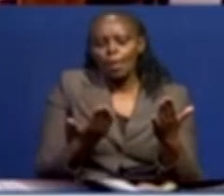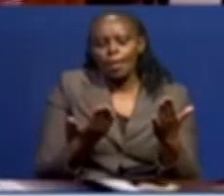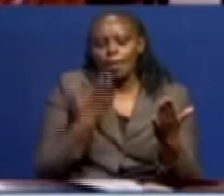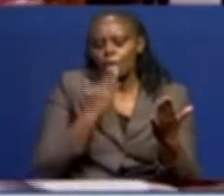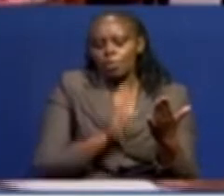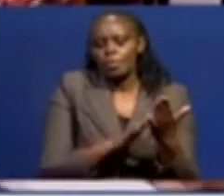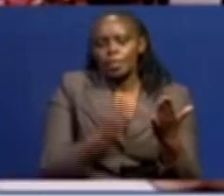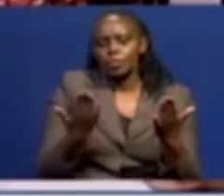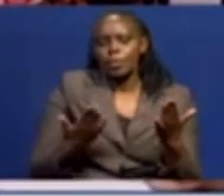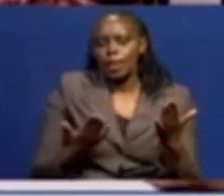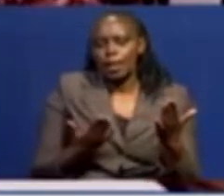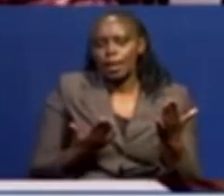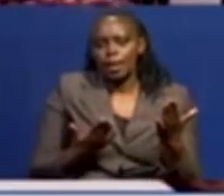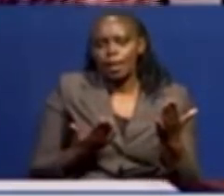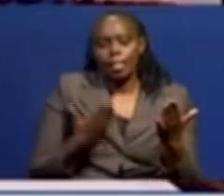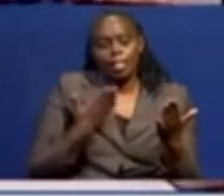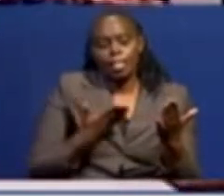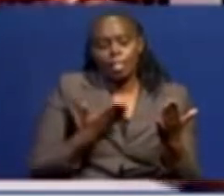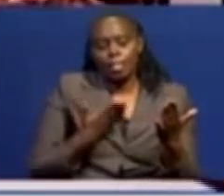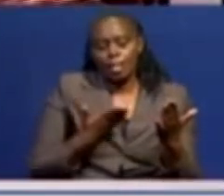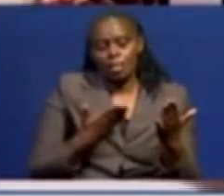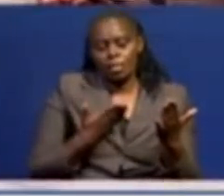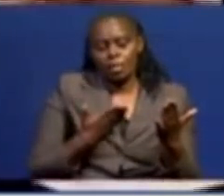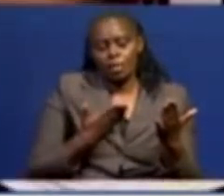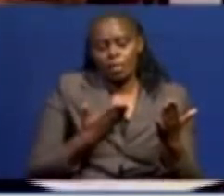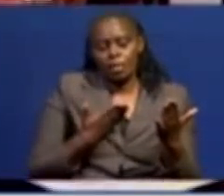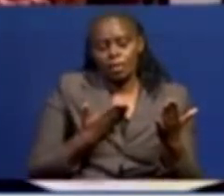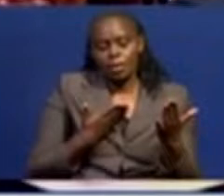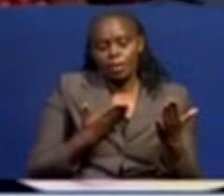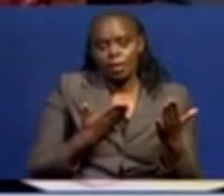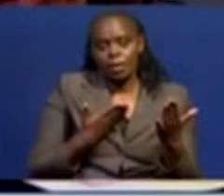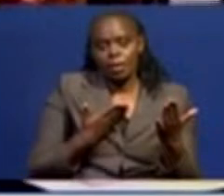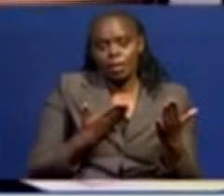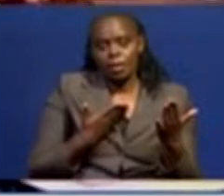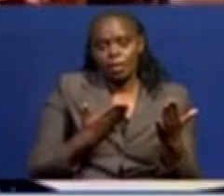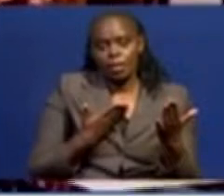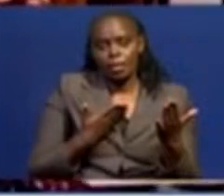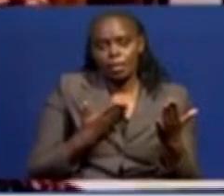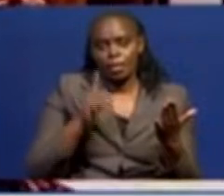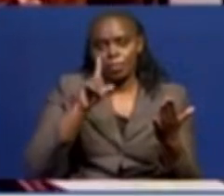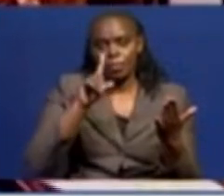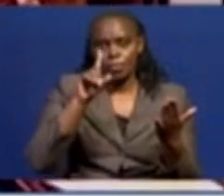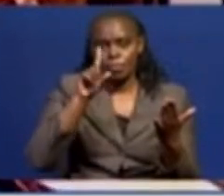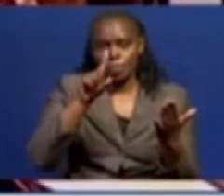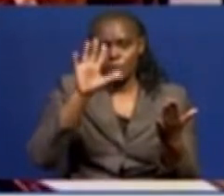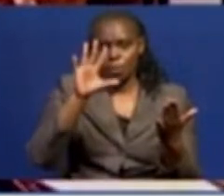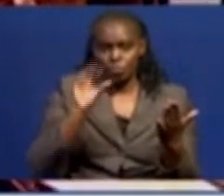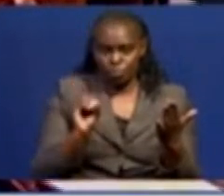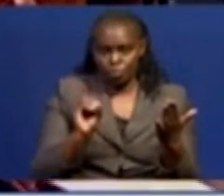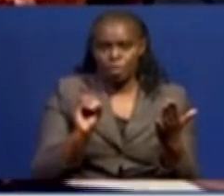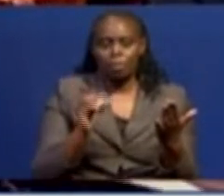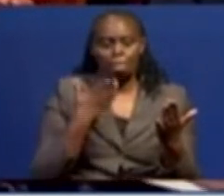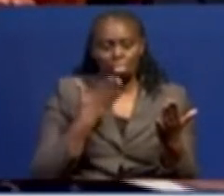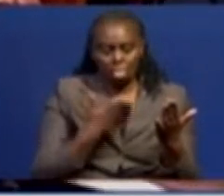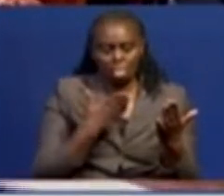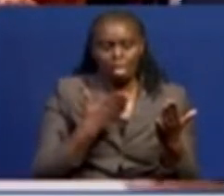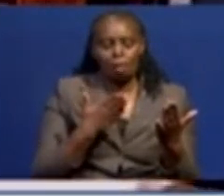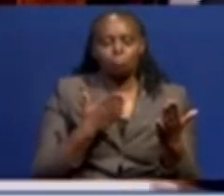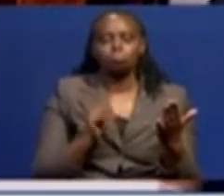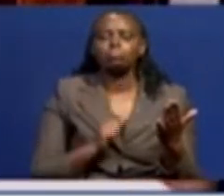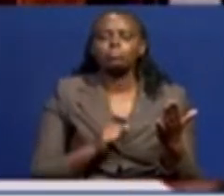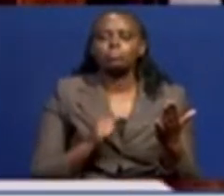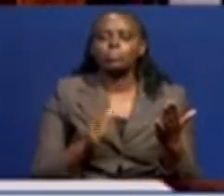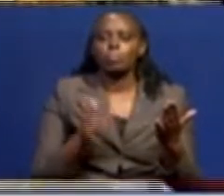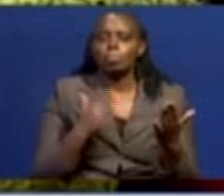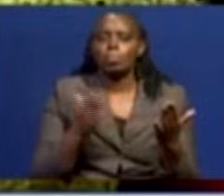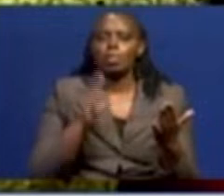Where do we find those recommendations? There were. Where do we find them? Do we find them at page 140? On page 140 of volume 2.